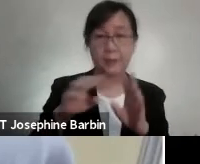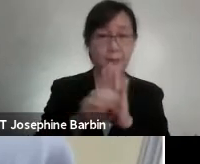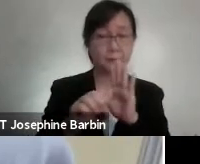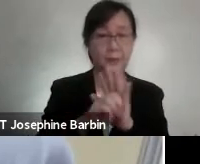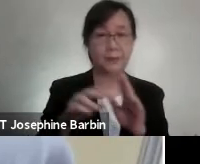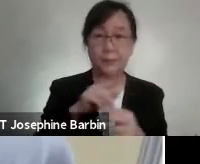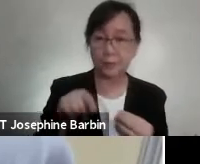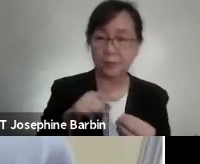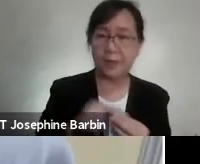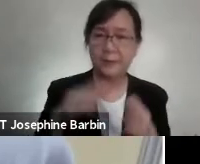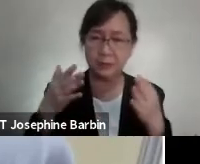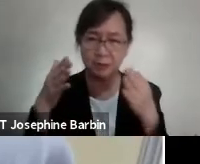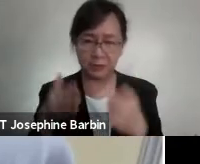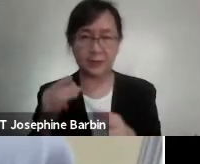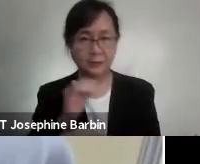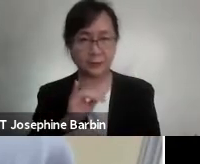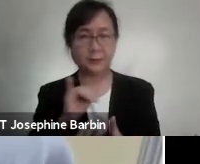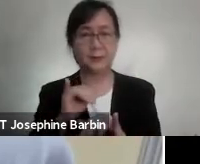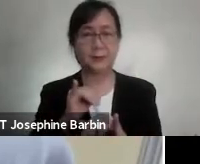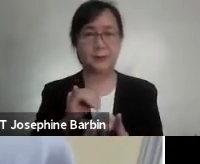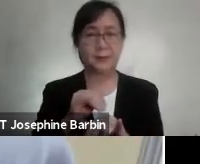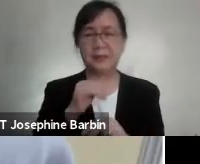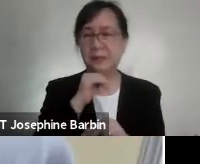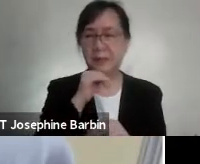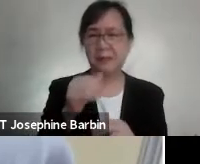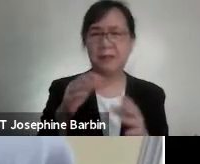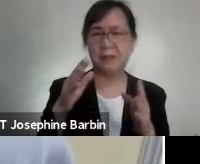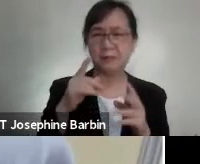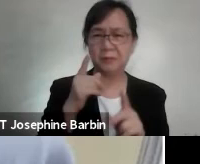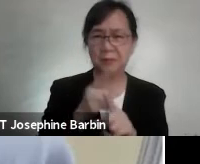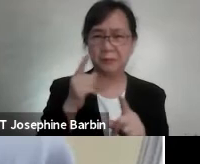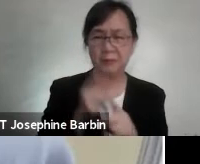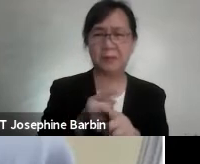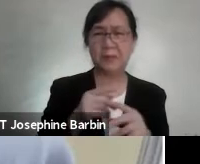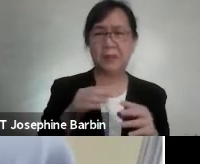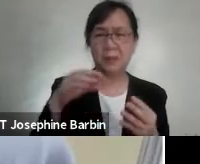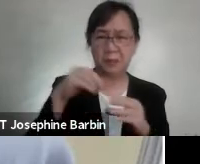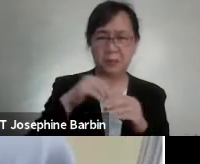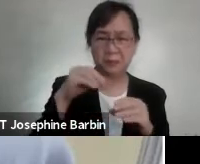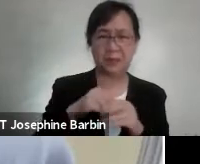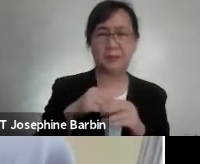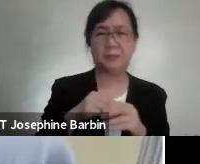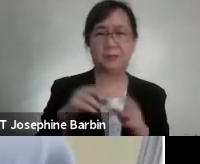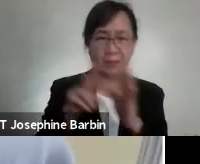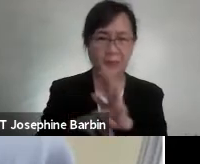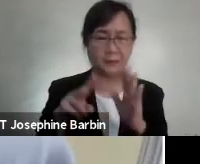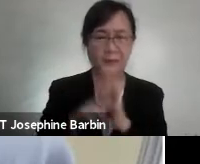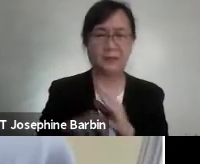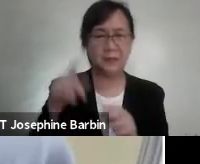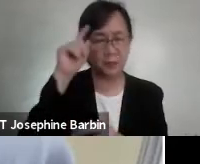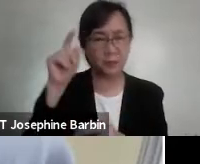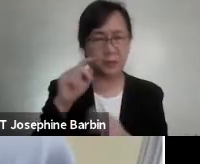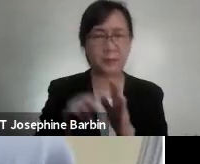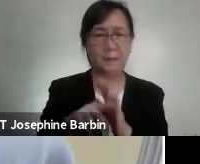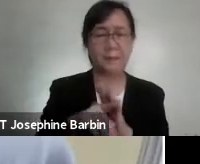about in particular things like inappropriate content, especially violent and sexual content. But they're also concerned